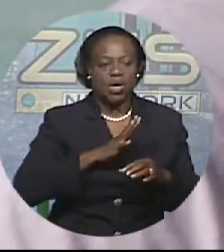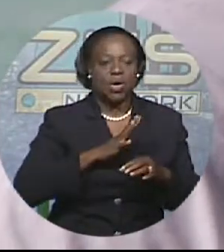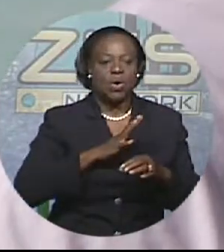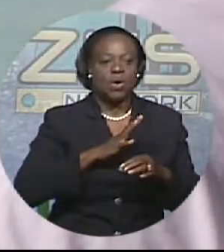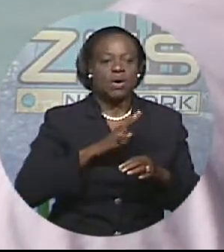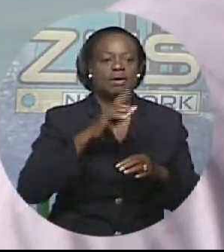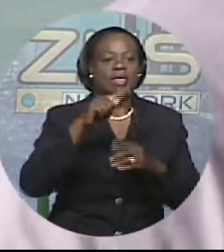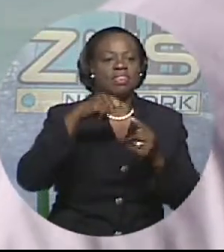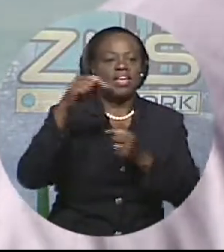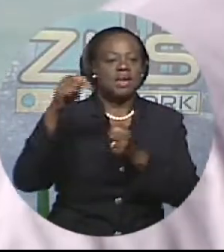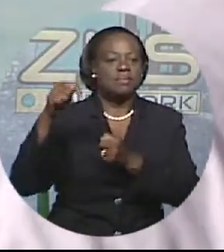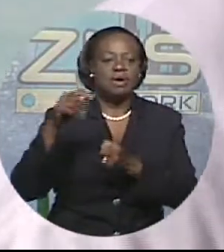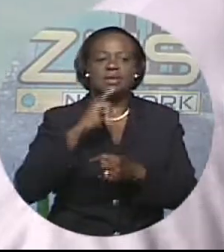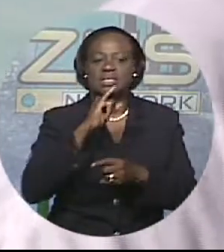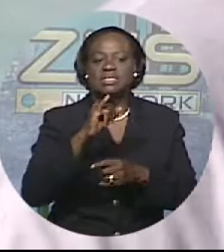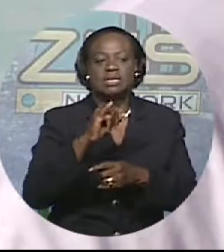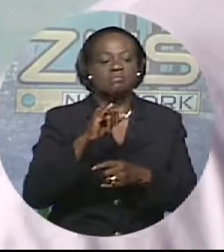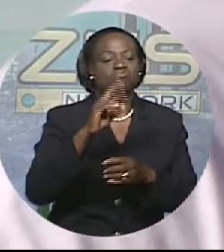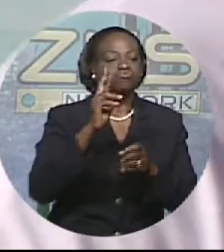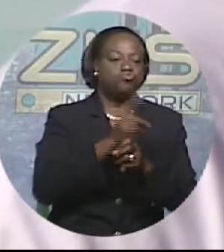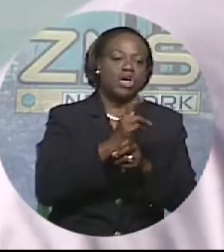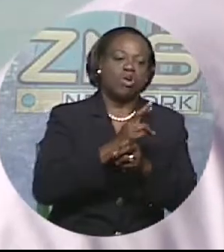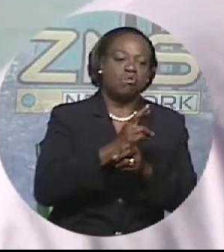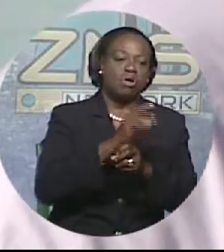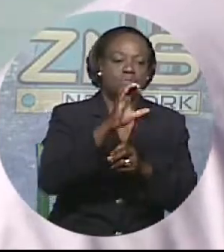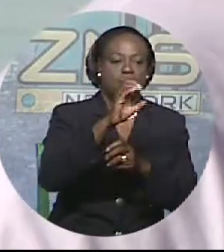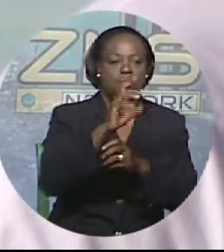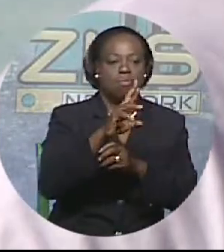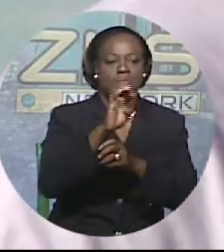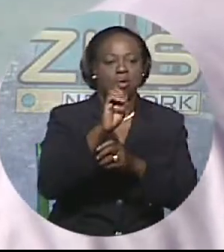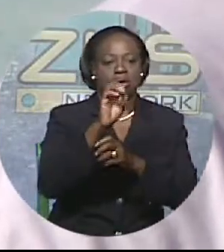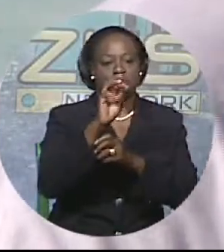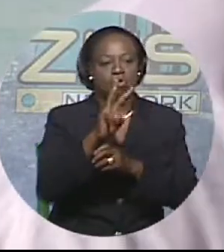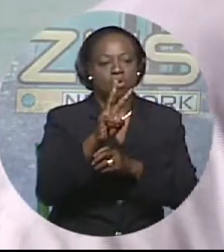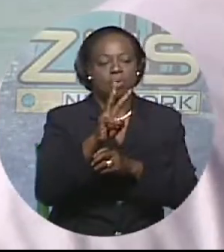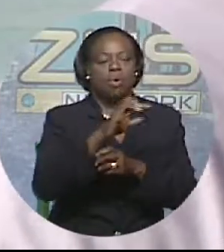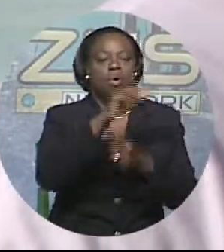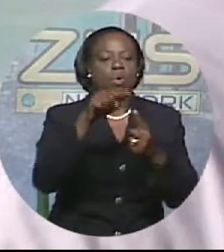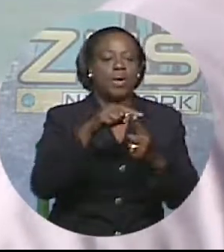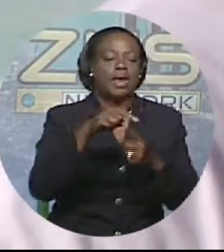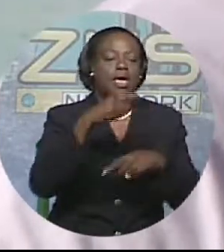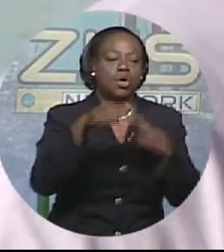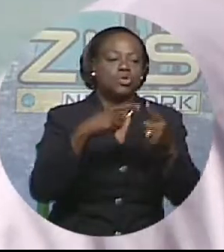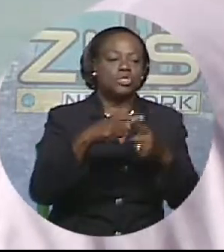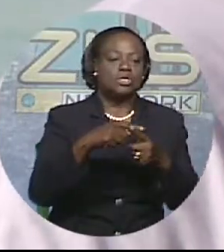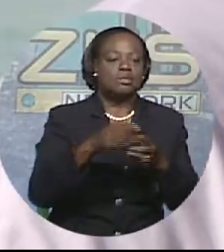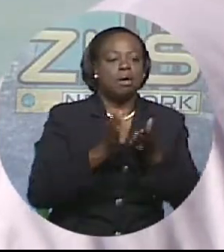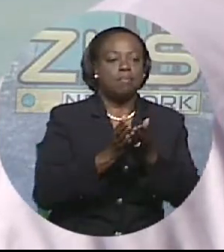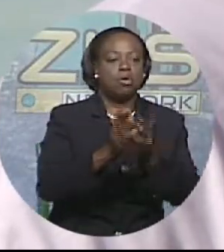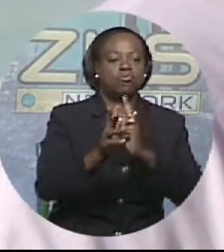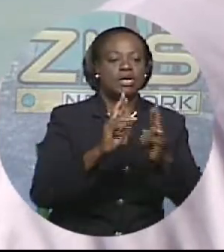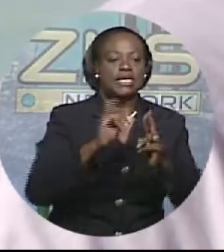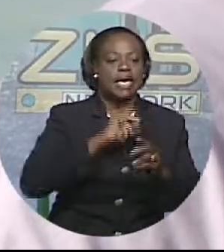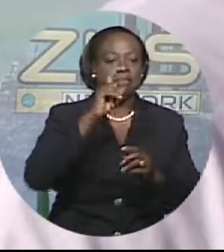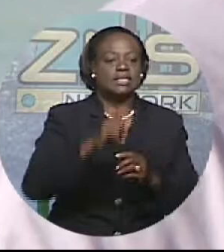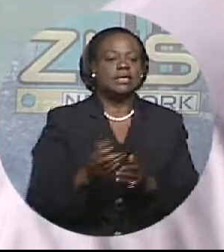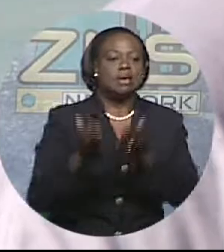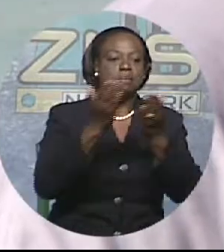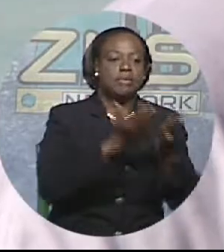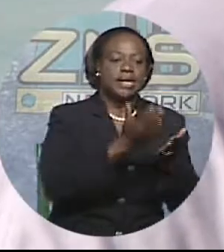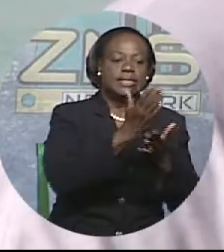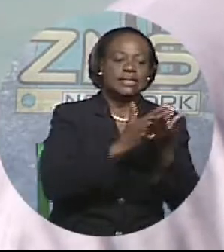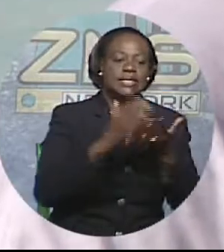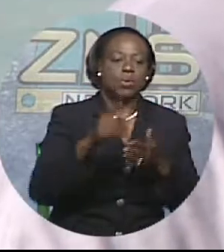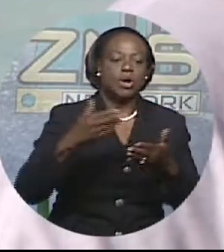nephew D'Angelo, and he's just learning. So every time I go to a regatta, I have to bring somebody new. But my love is sailing, and